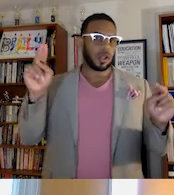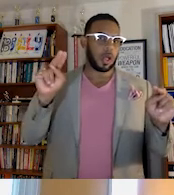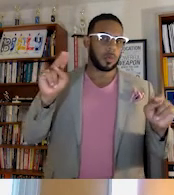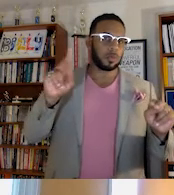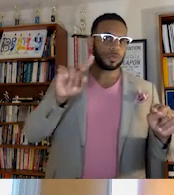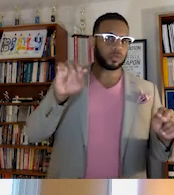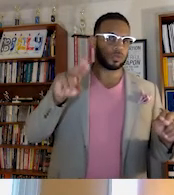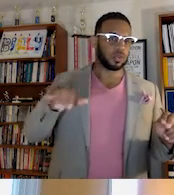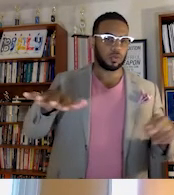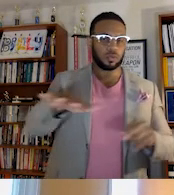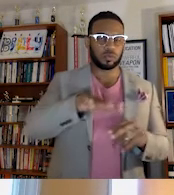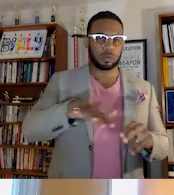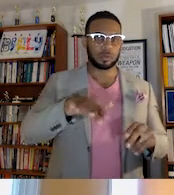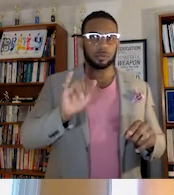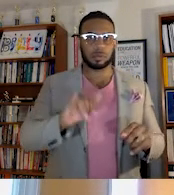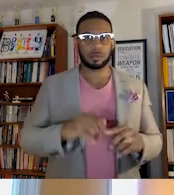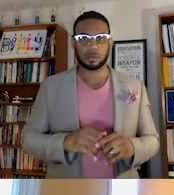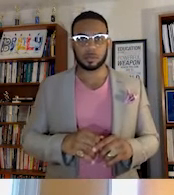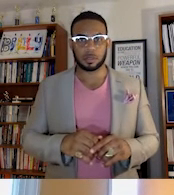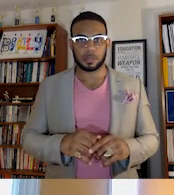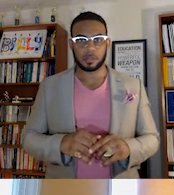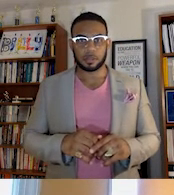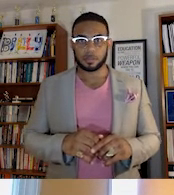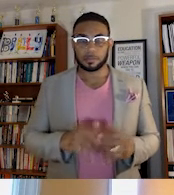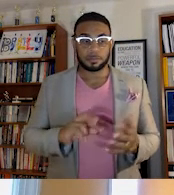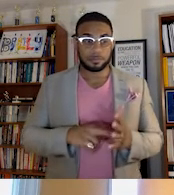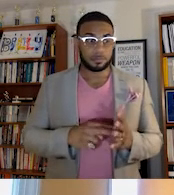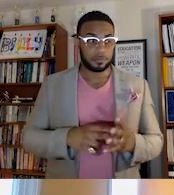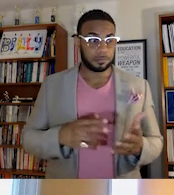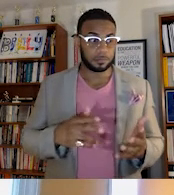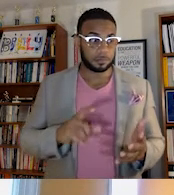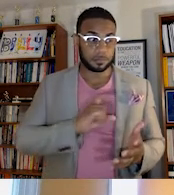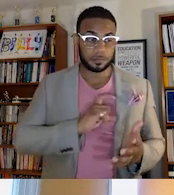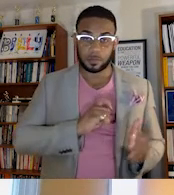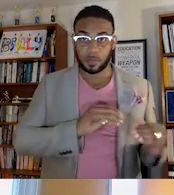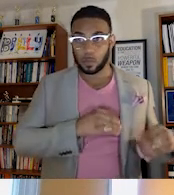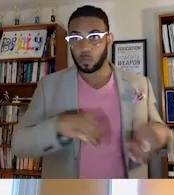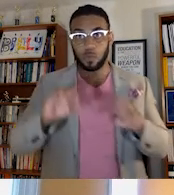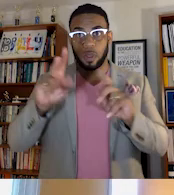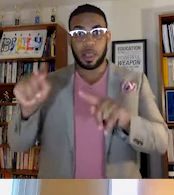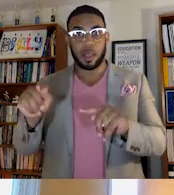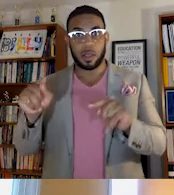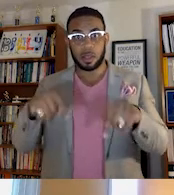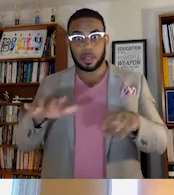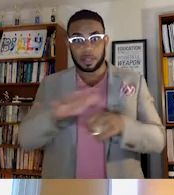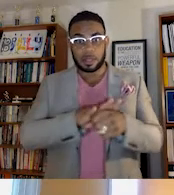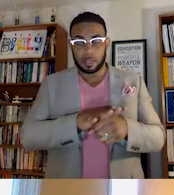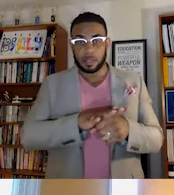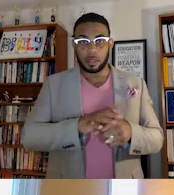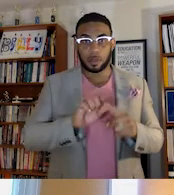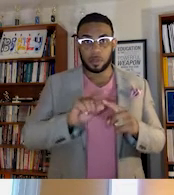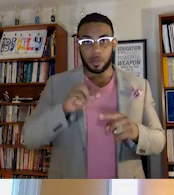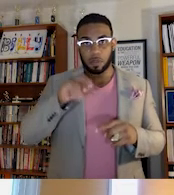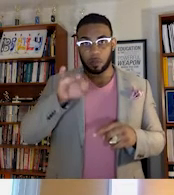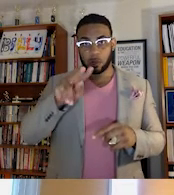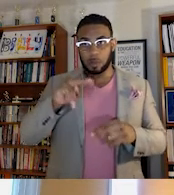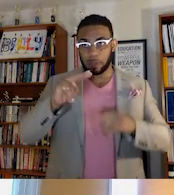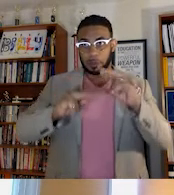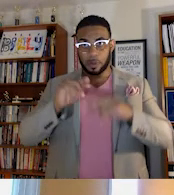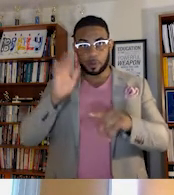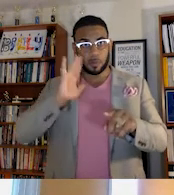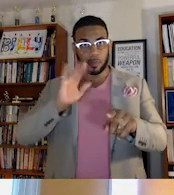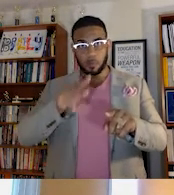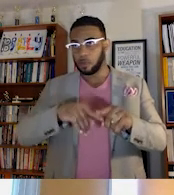Zone. Mhm. I mean, the police moved out of the district, the precinct building they were